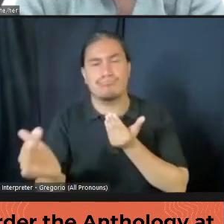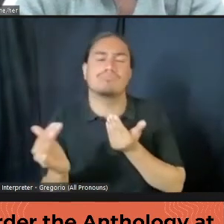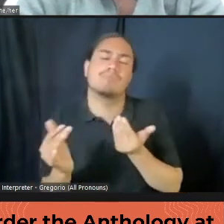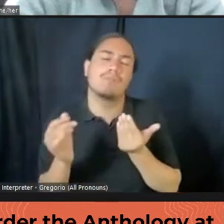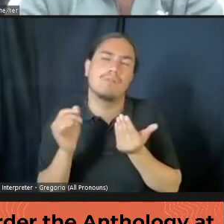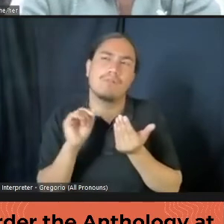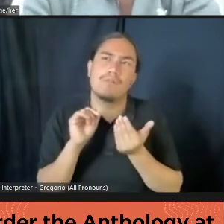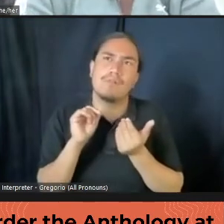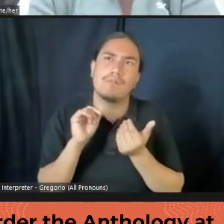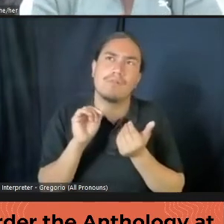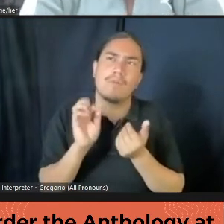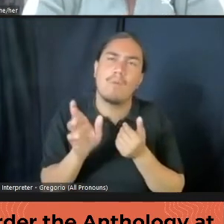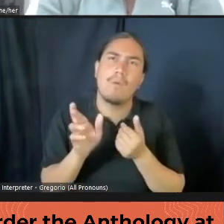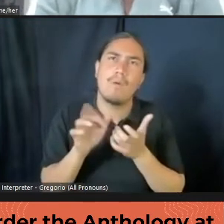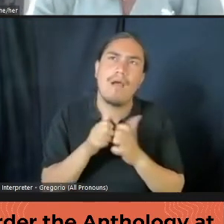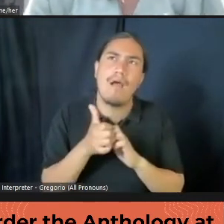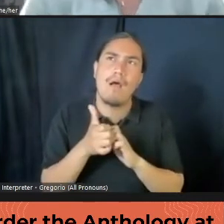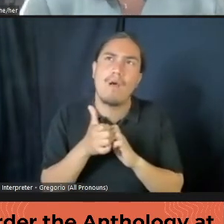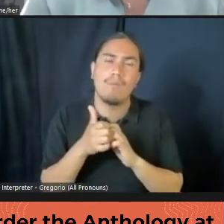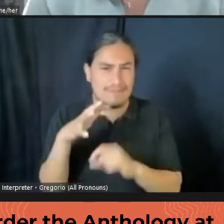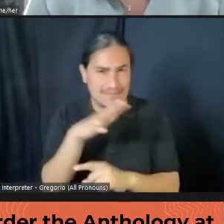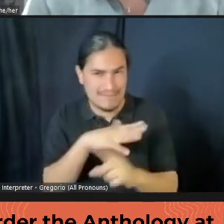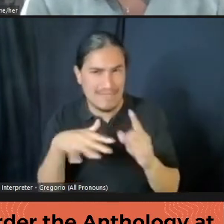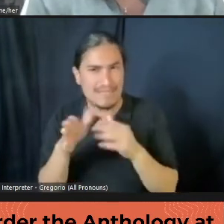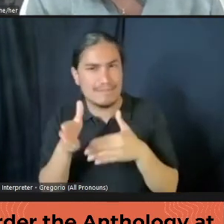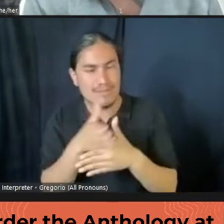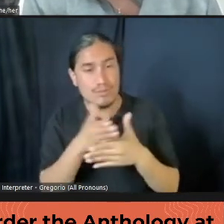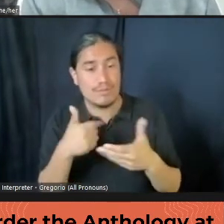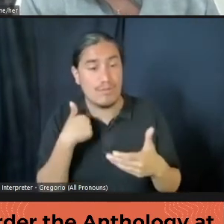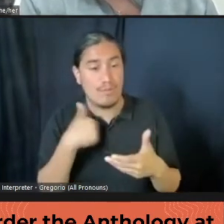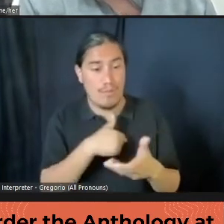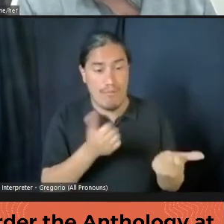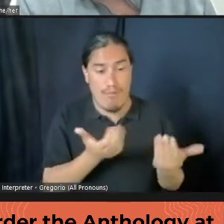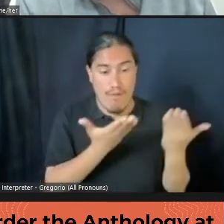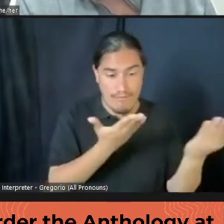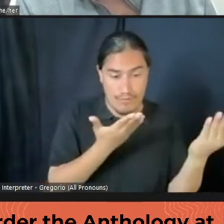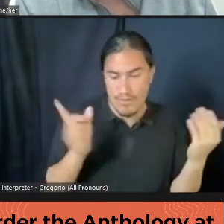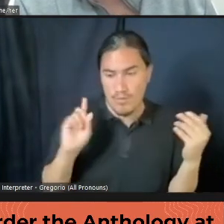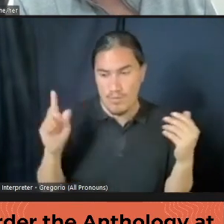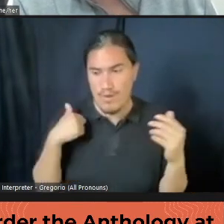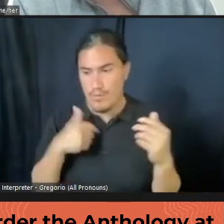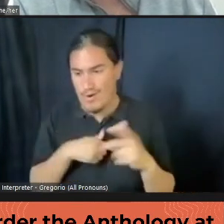how there's a space between what was offered and where we are now.